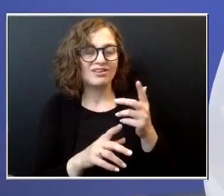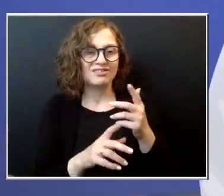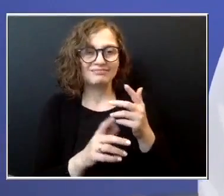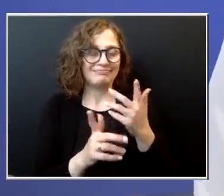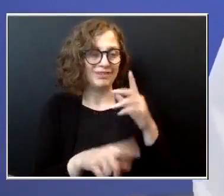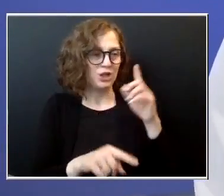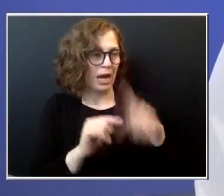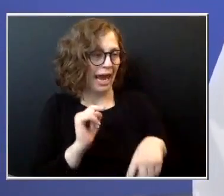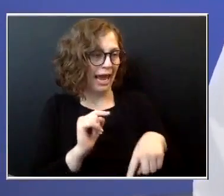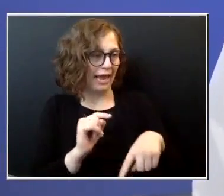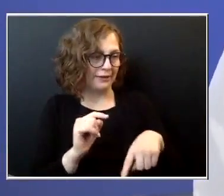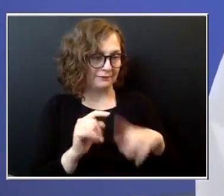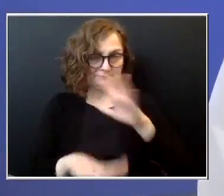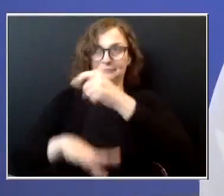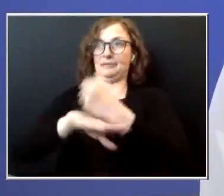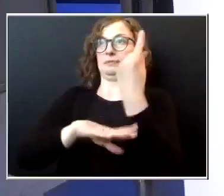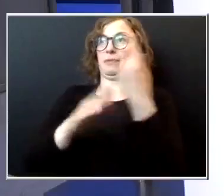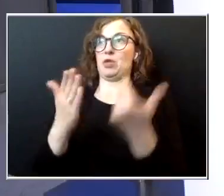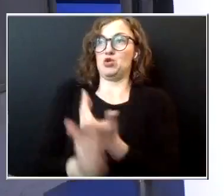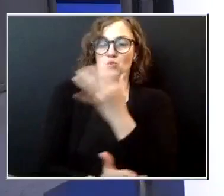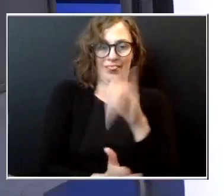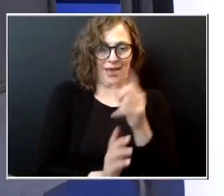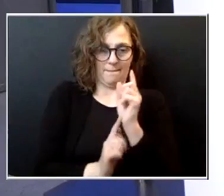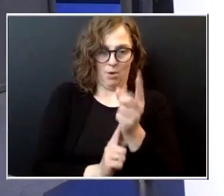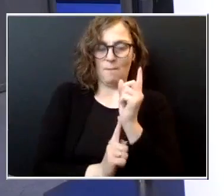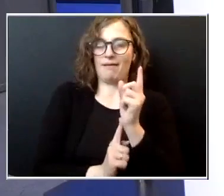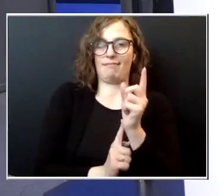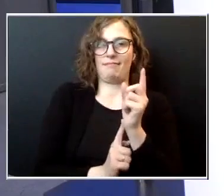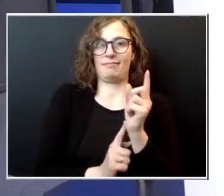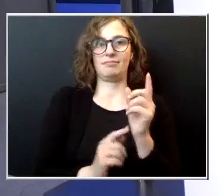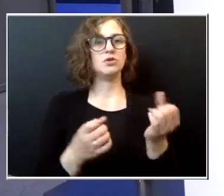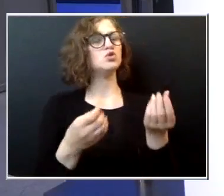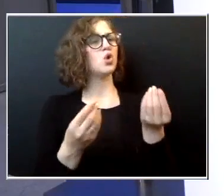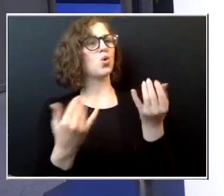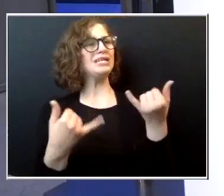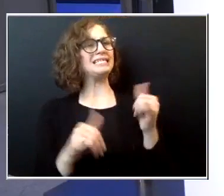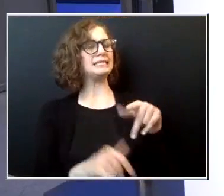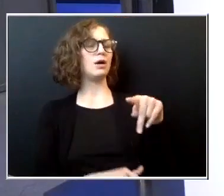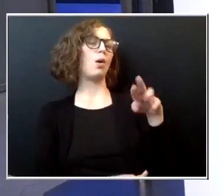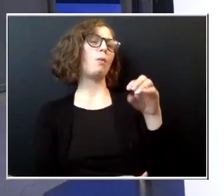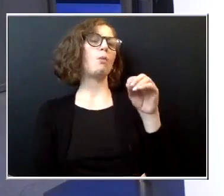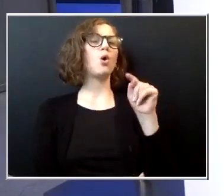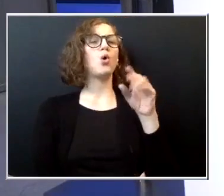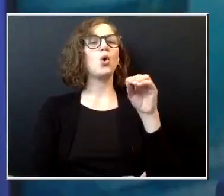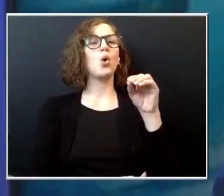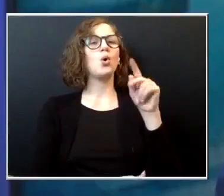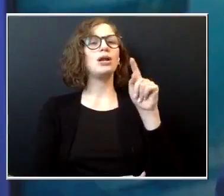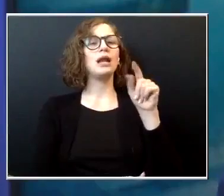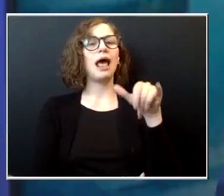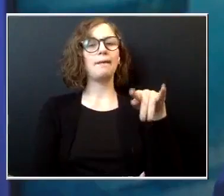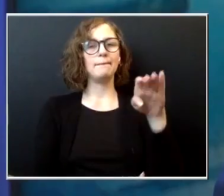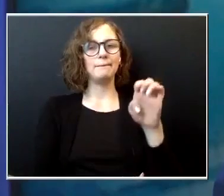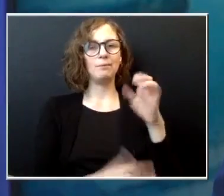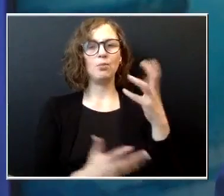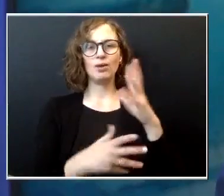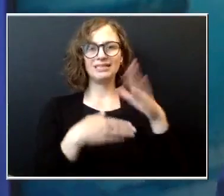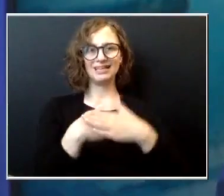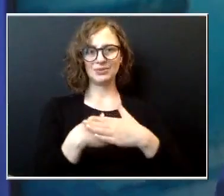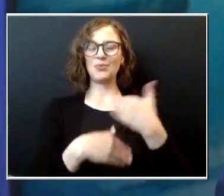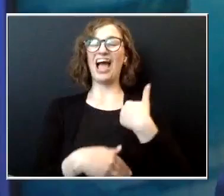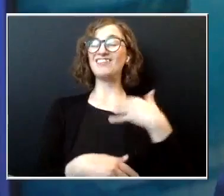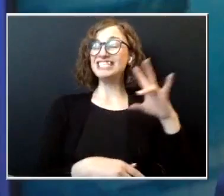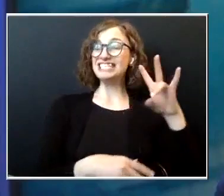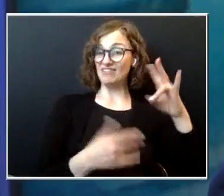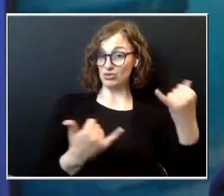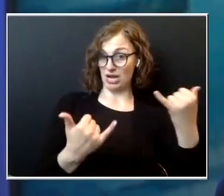you're so busy in the room. So is it still a prototype? What are the next steps? Sure. So we have the 7 prototypes within the healthcare system, and